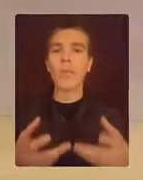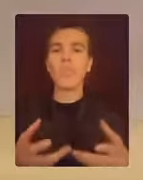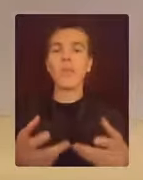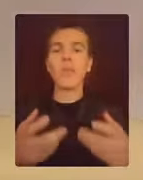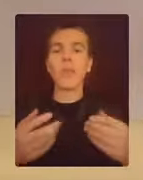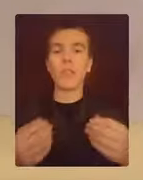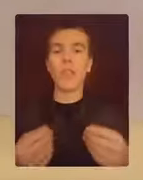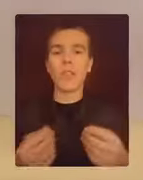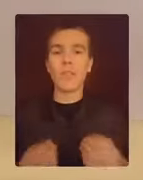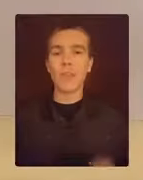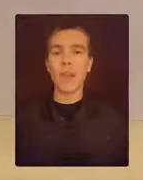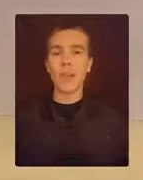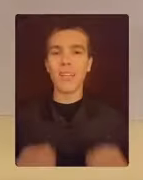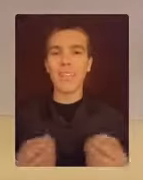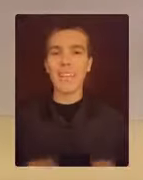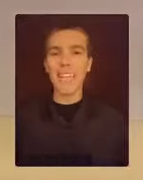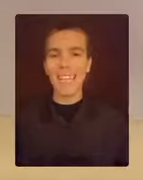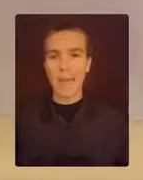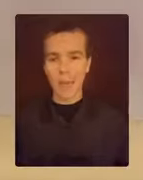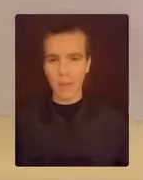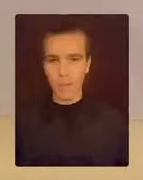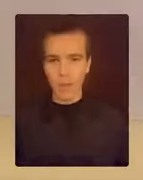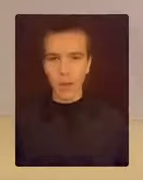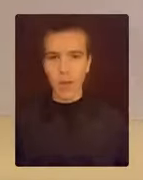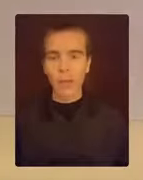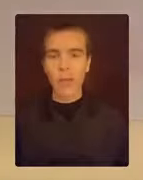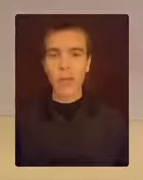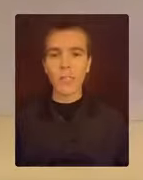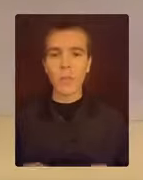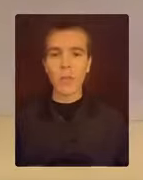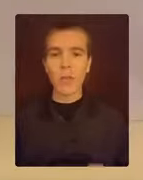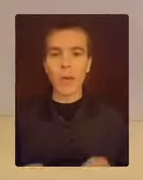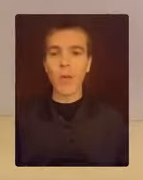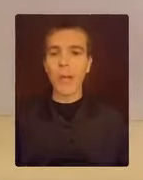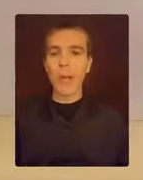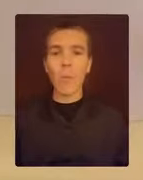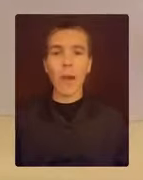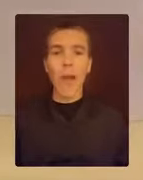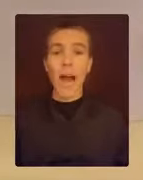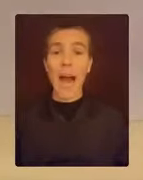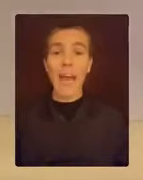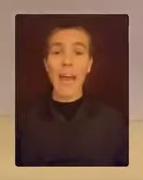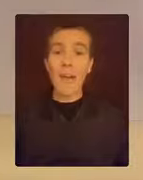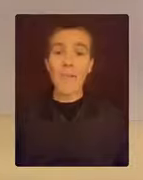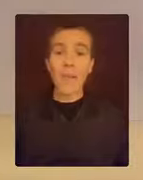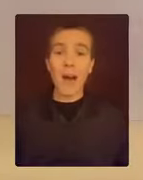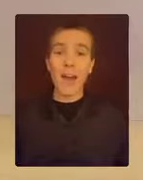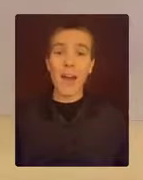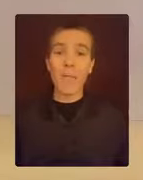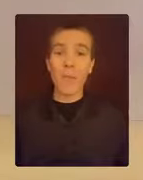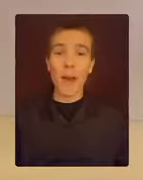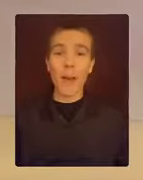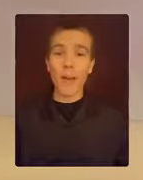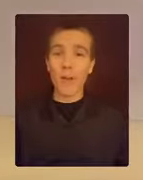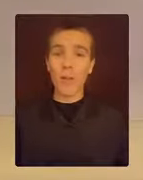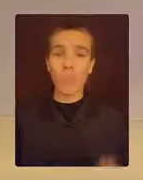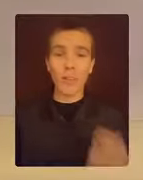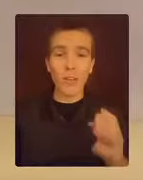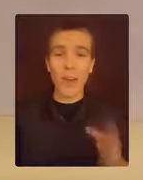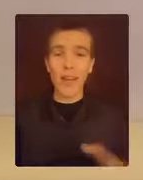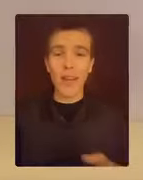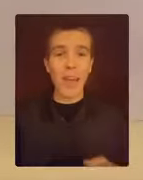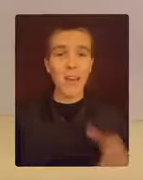of wisdom, because you can experience anything, and you can go anywhere. I have ran